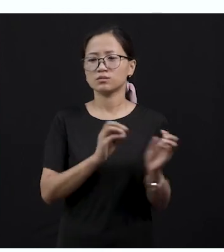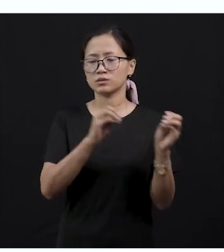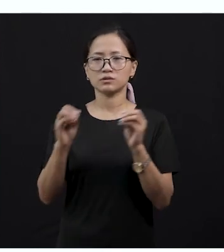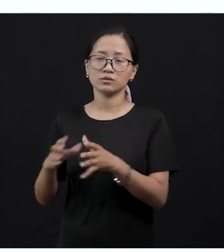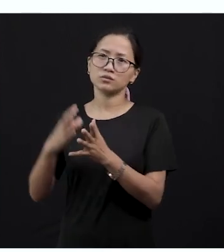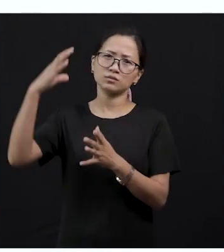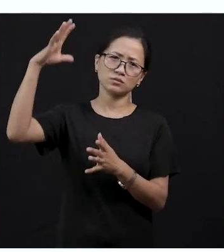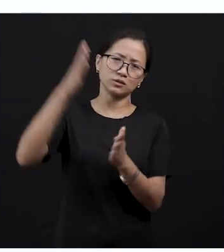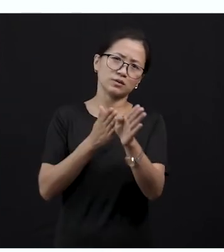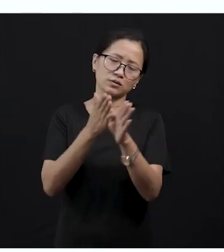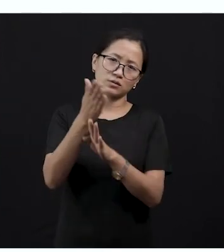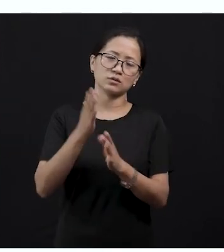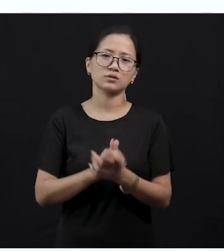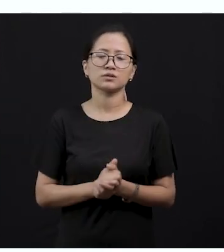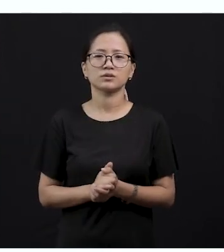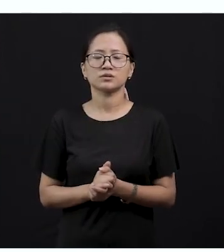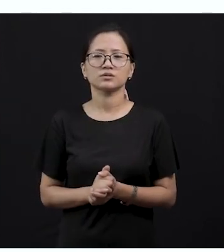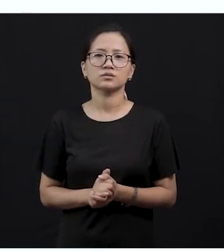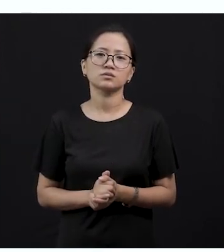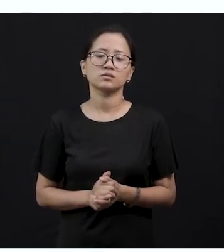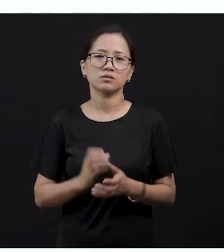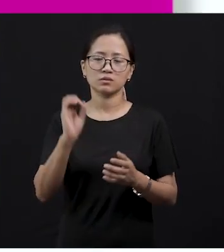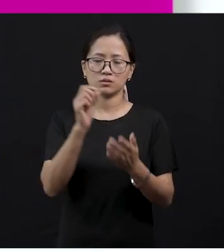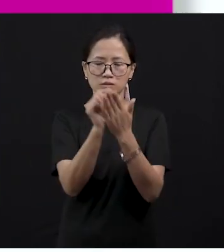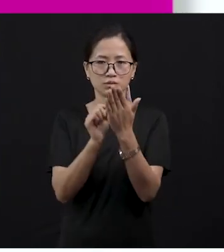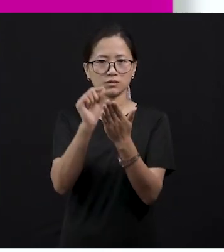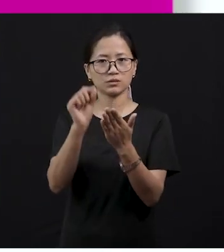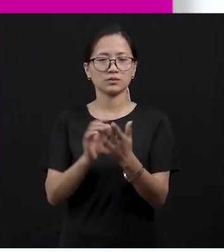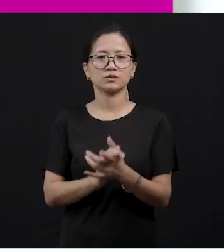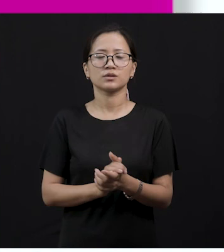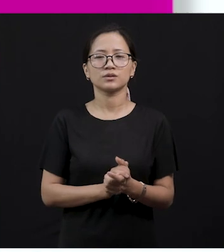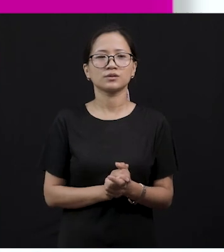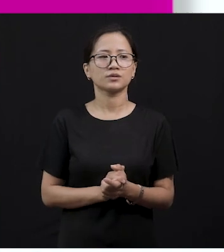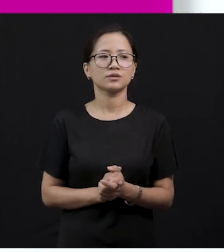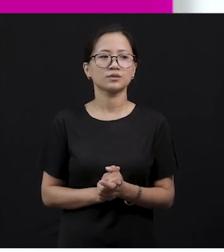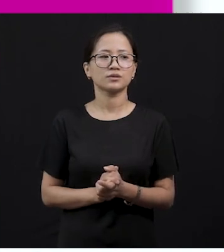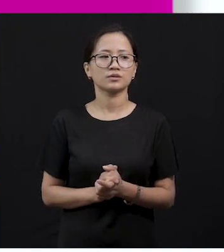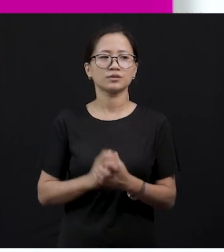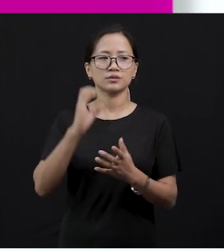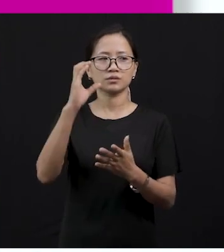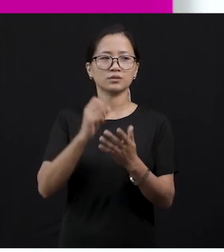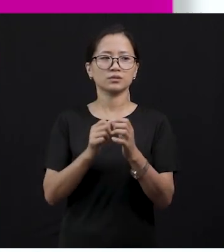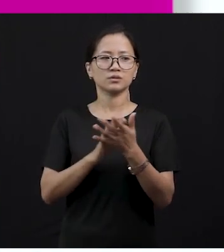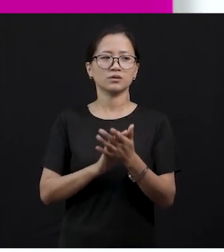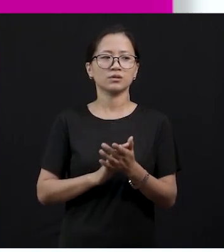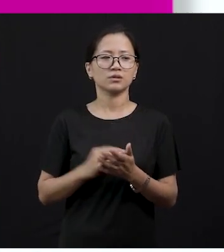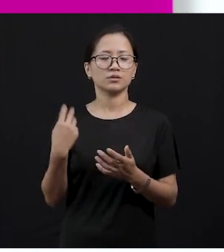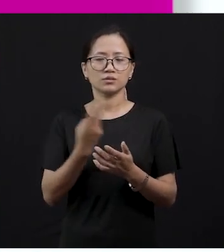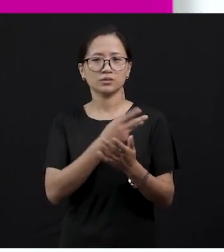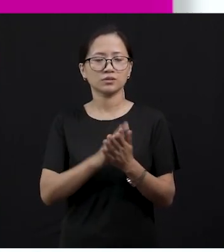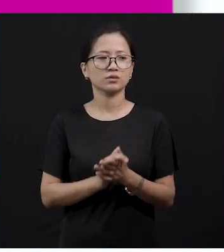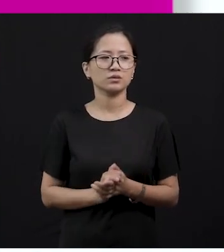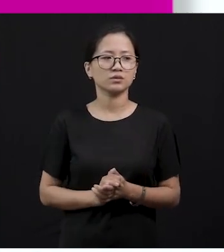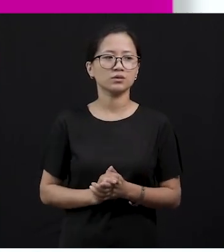to the direction of the sunlight or the light. So organisms move. So the characteristics of organisms that we just